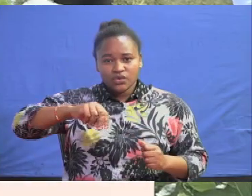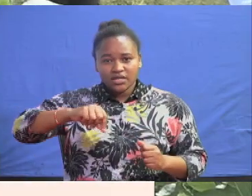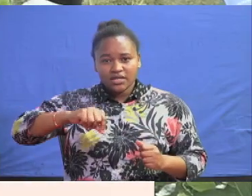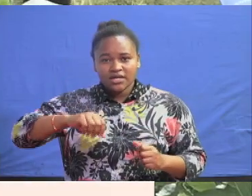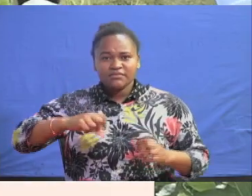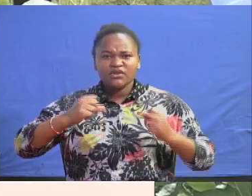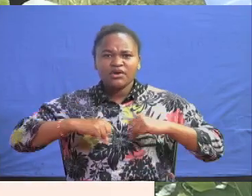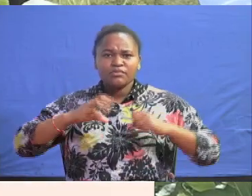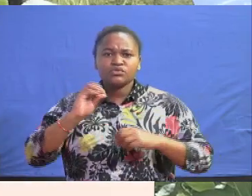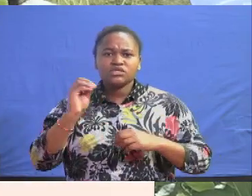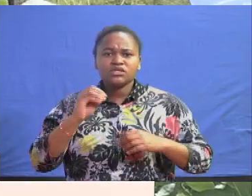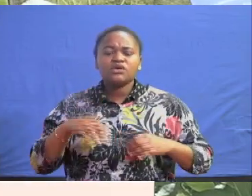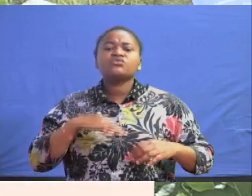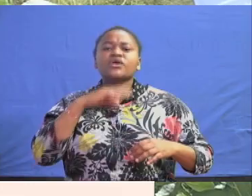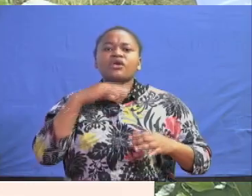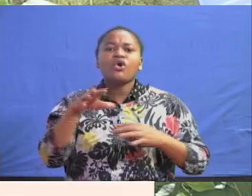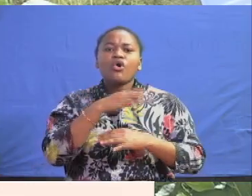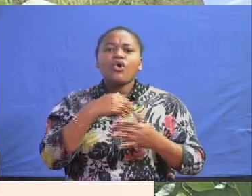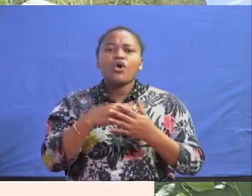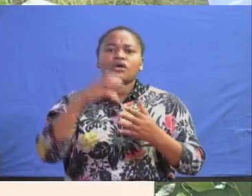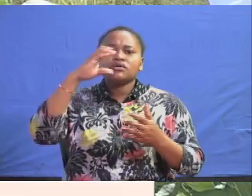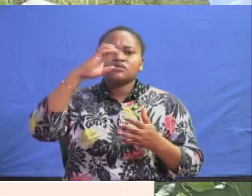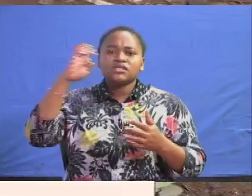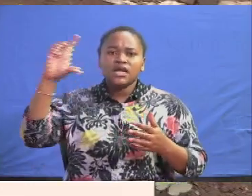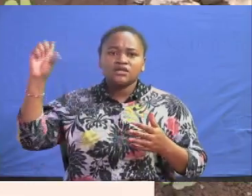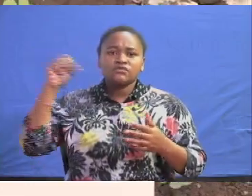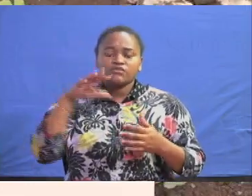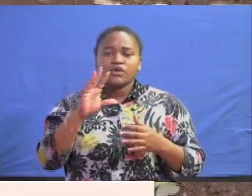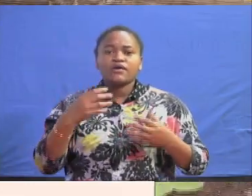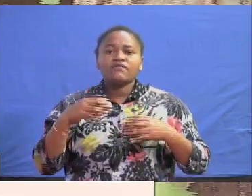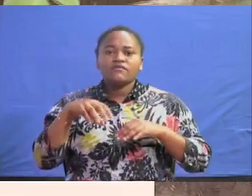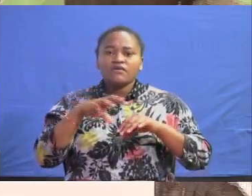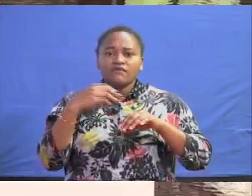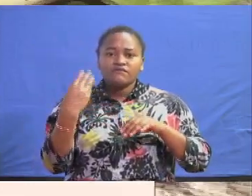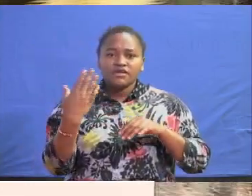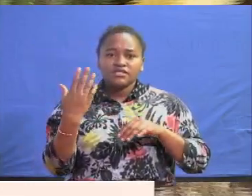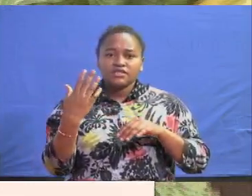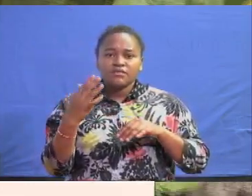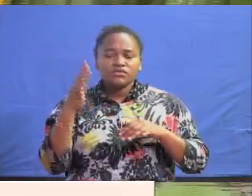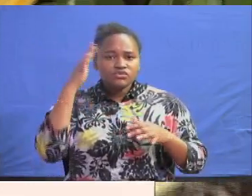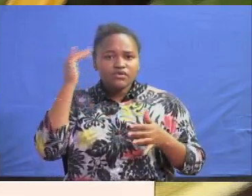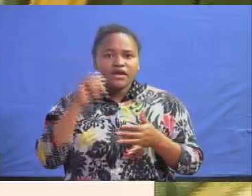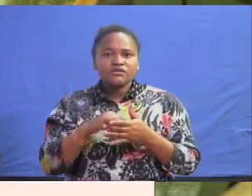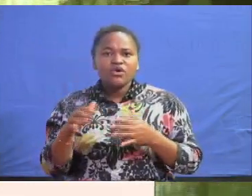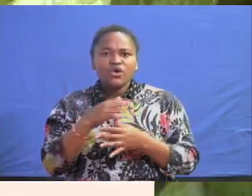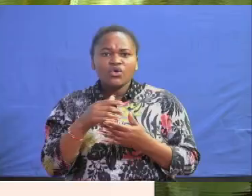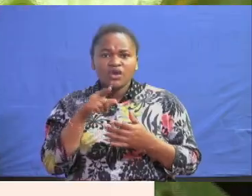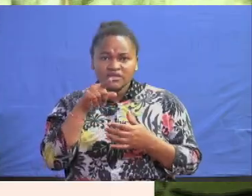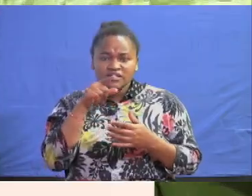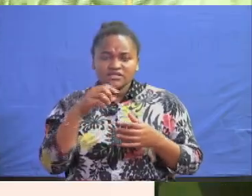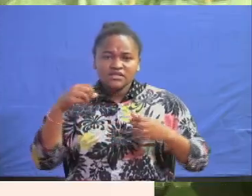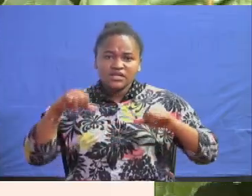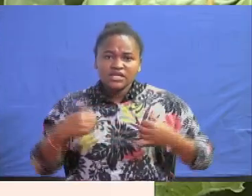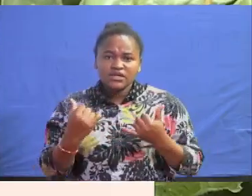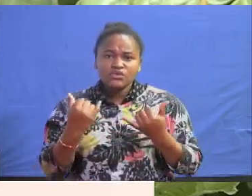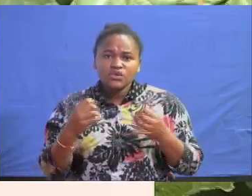may not be able to kill out the cells of your vegetable. James Omemo anatufahamisha kuhusu aina mpya ya